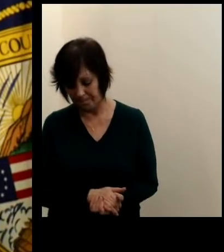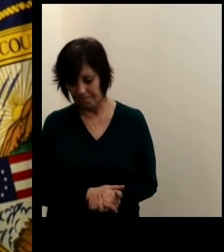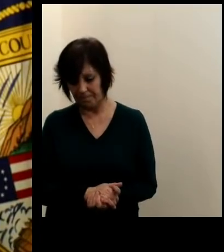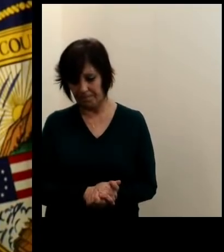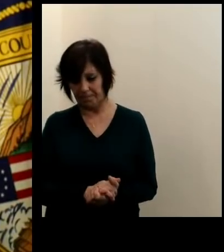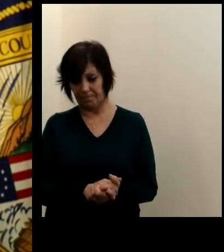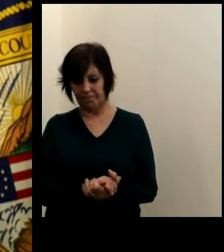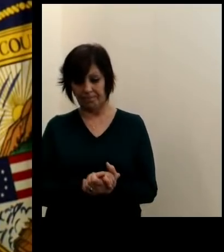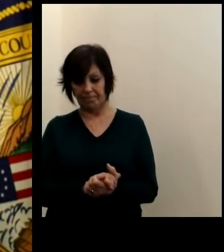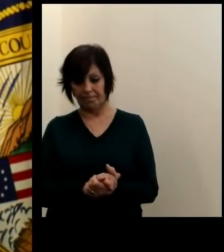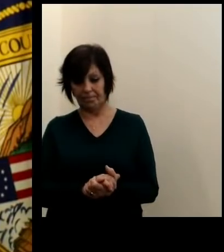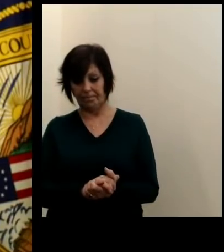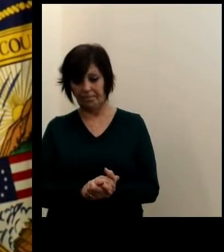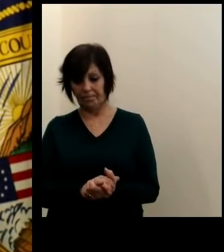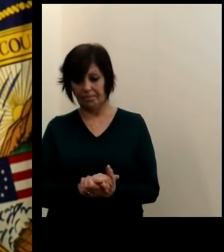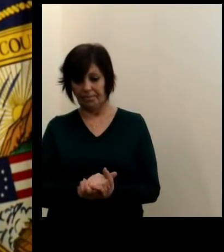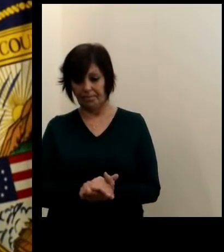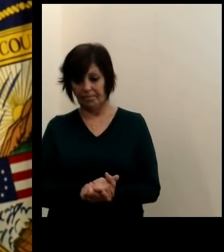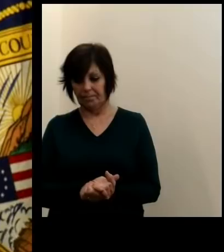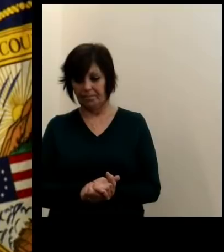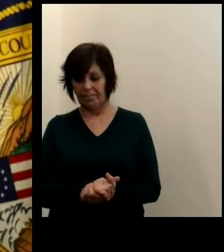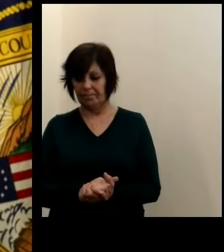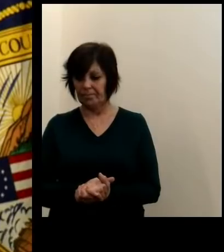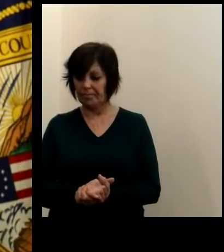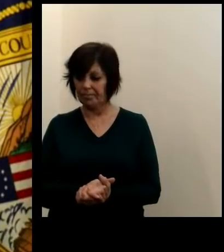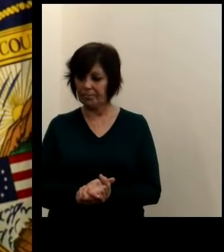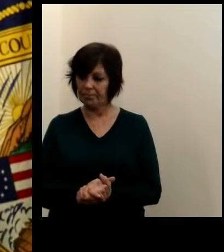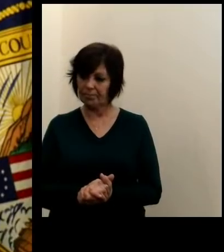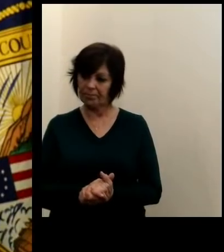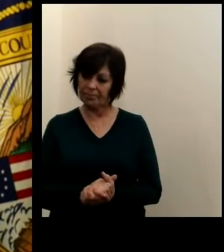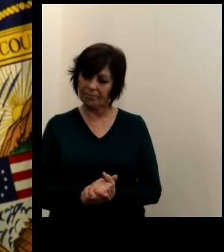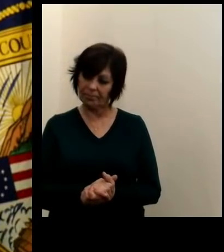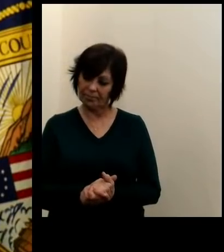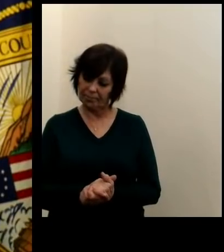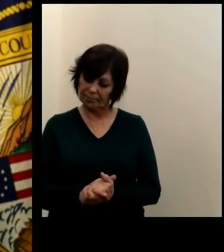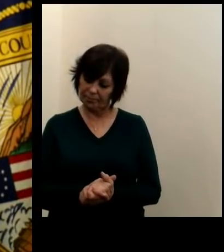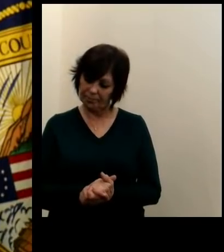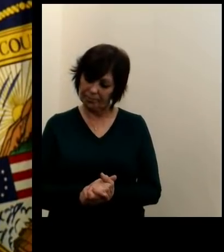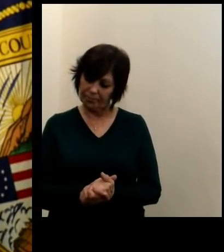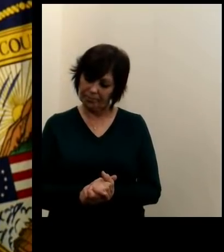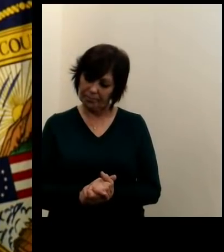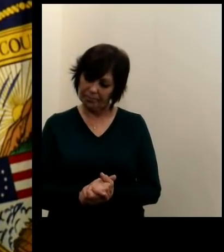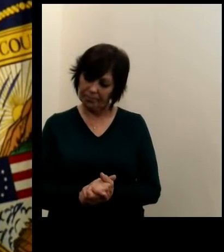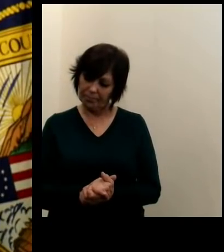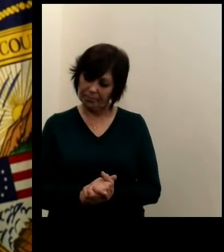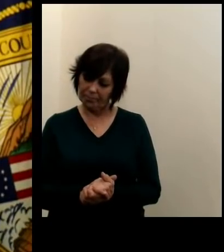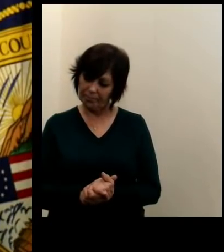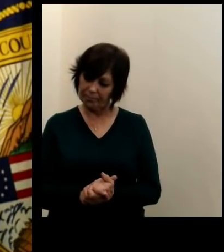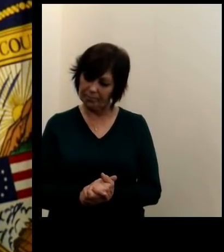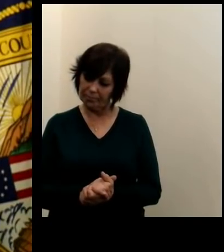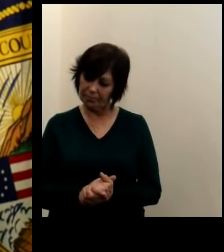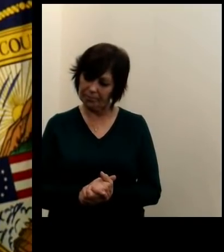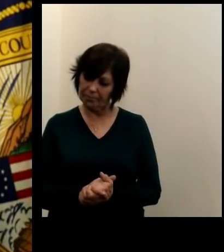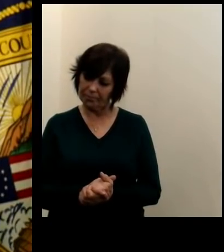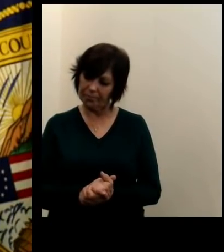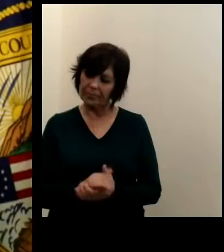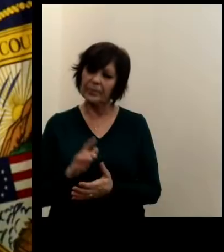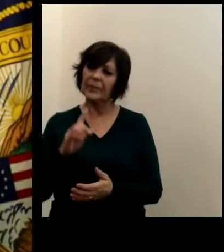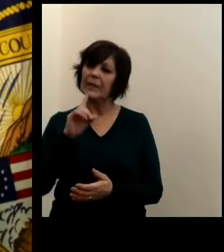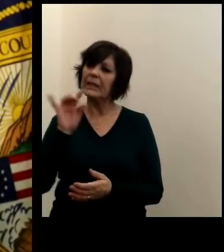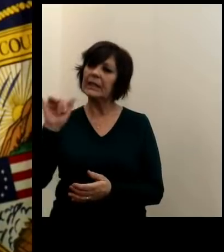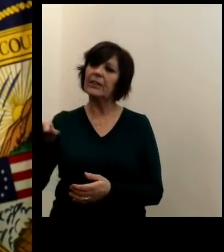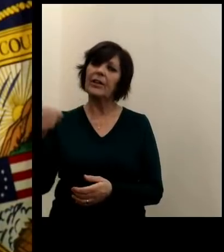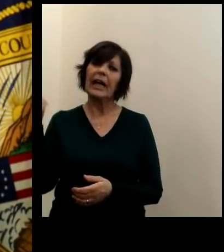Spectrum News, any more questions? Yeah, just one more to pivot slightly away from the vaccine talk. Is there any